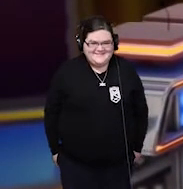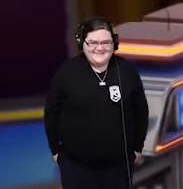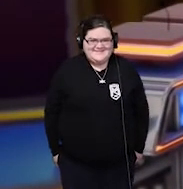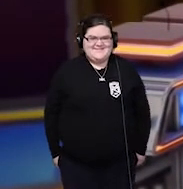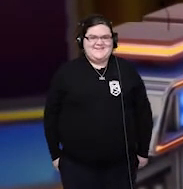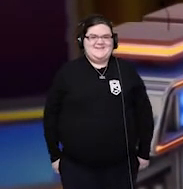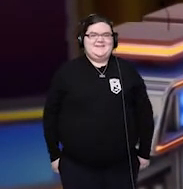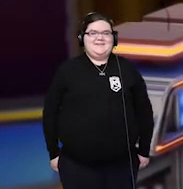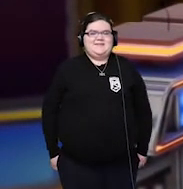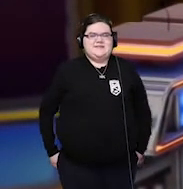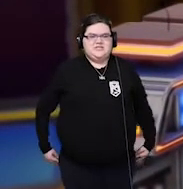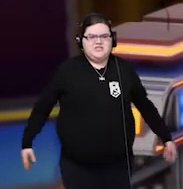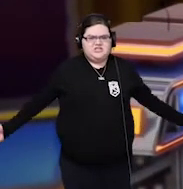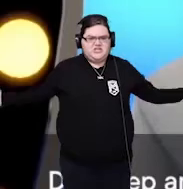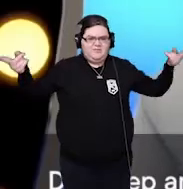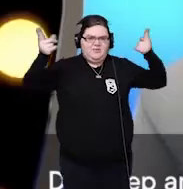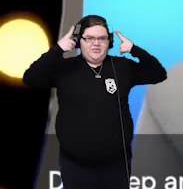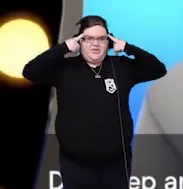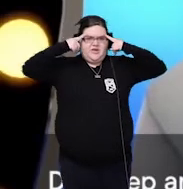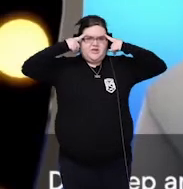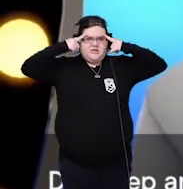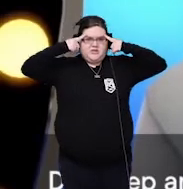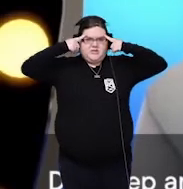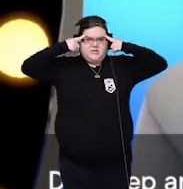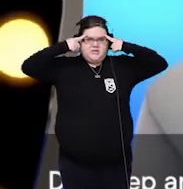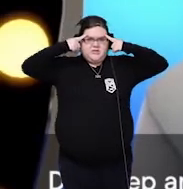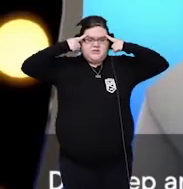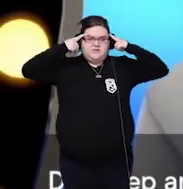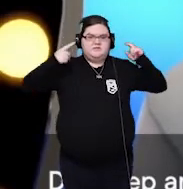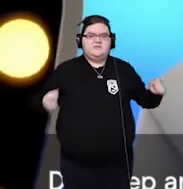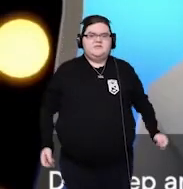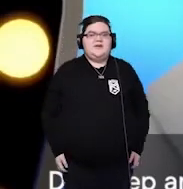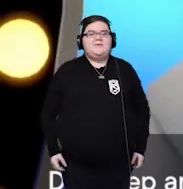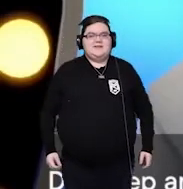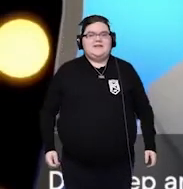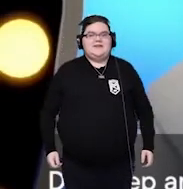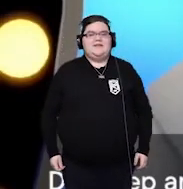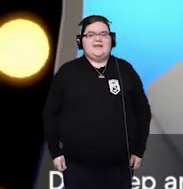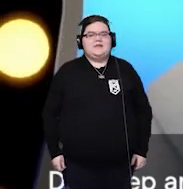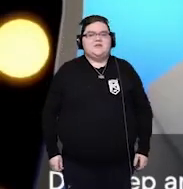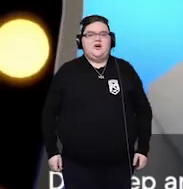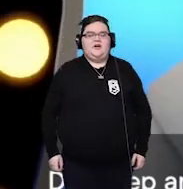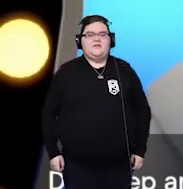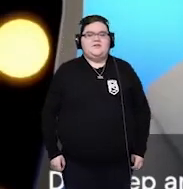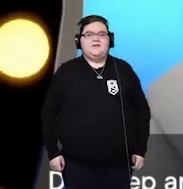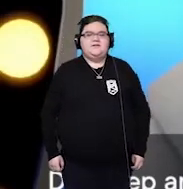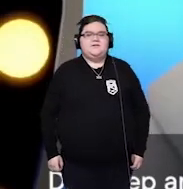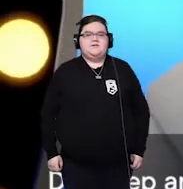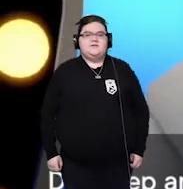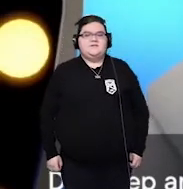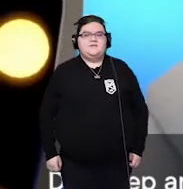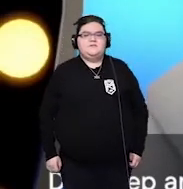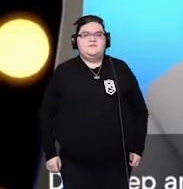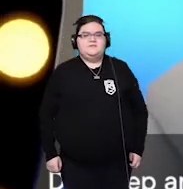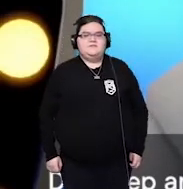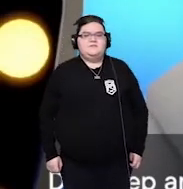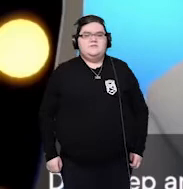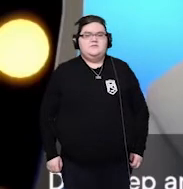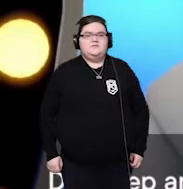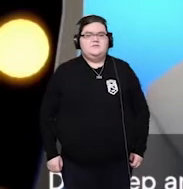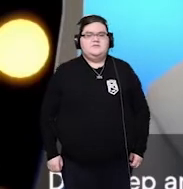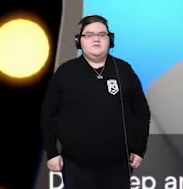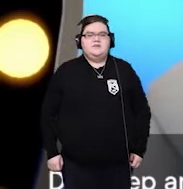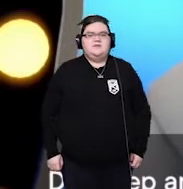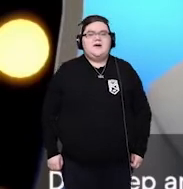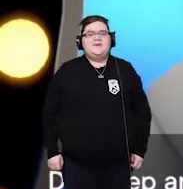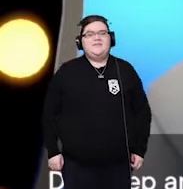play. Think of an answer. Yeah, think. Calls. Calls? Yeah, get answer calls. Okay. Ethan said emails as